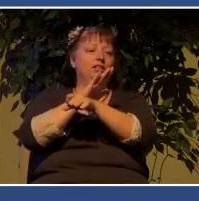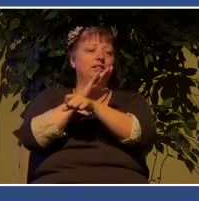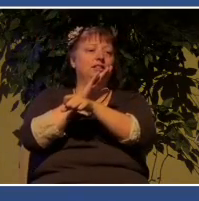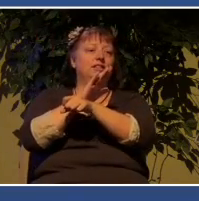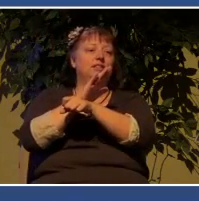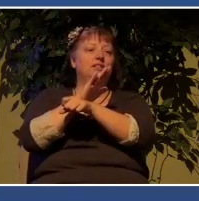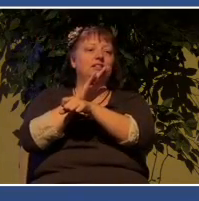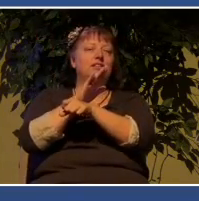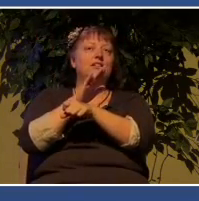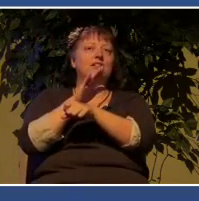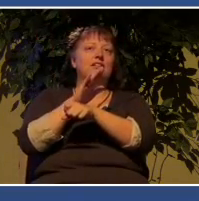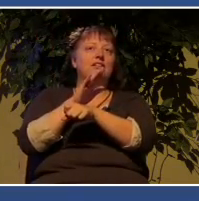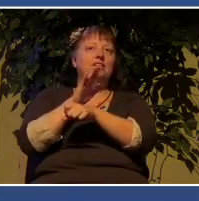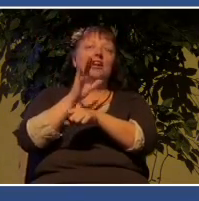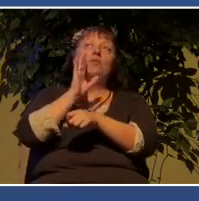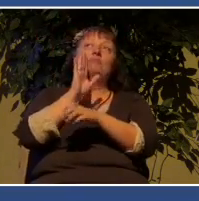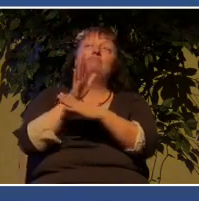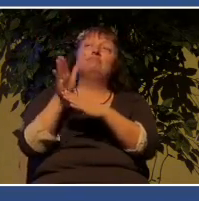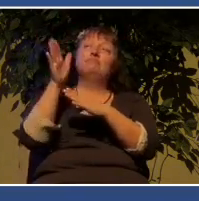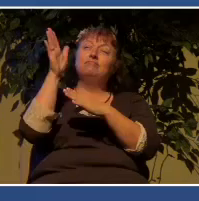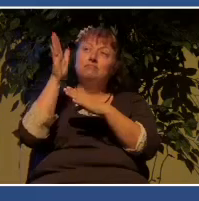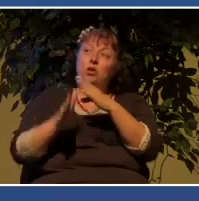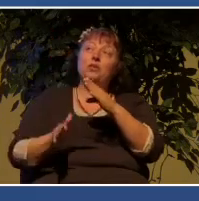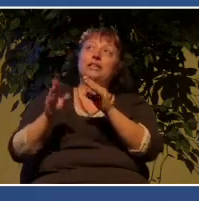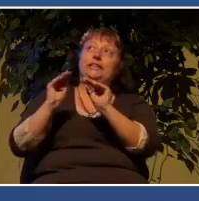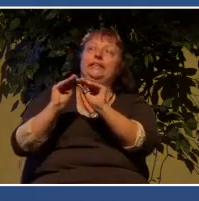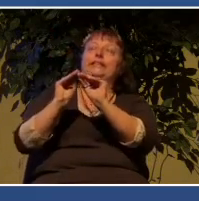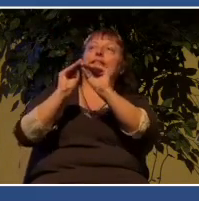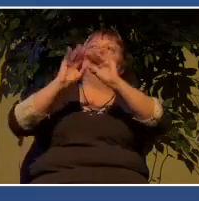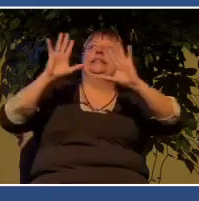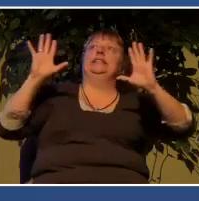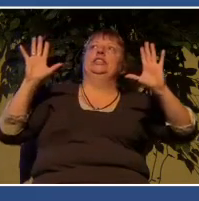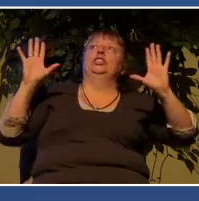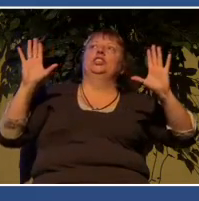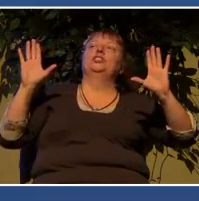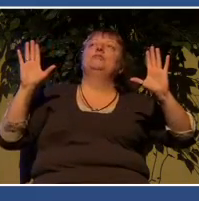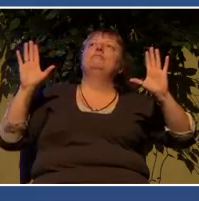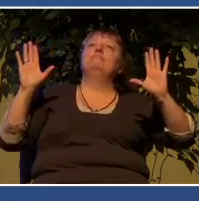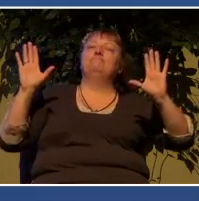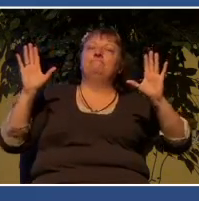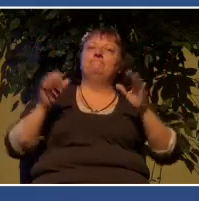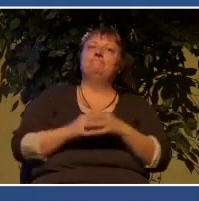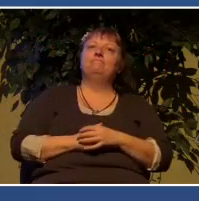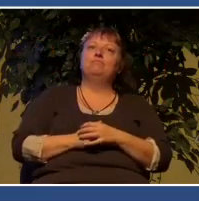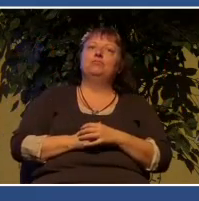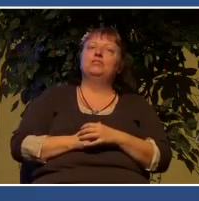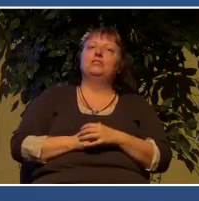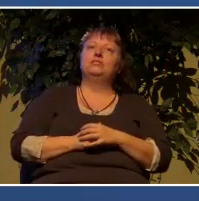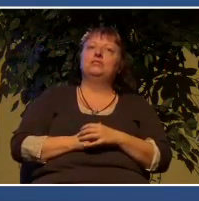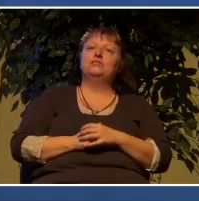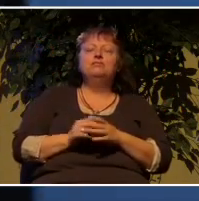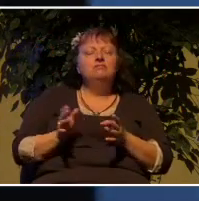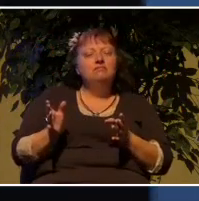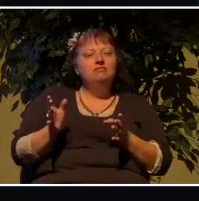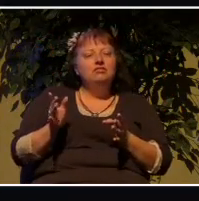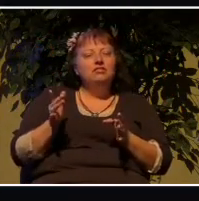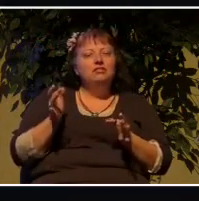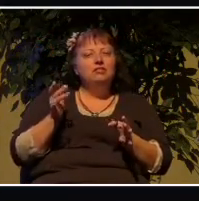be totally clear. And the only way that I can try to describe it is, do you ever have